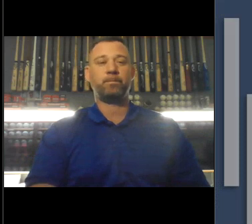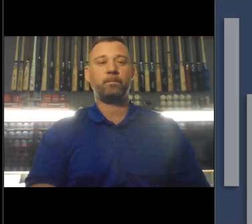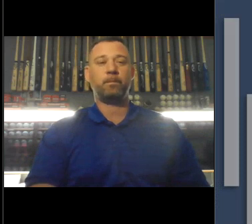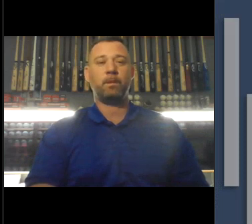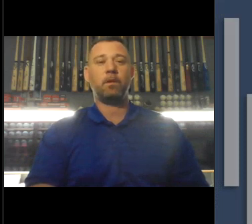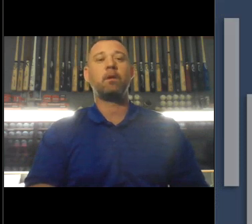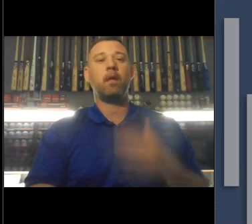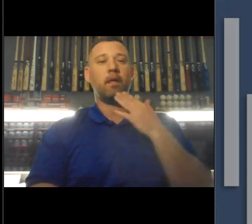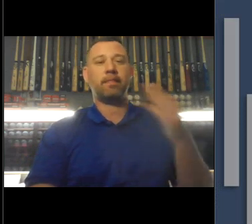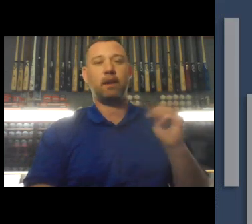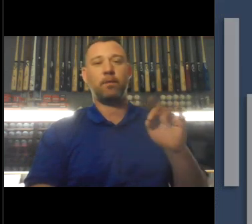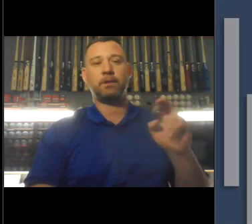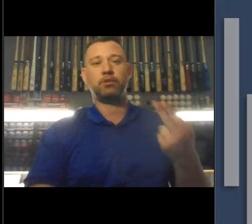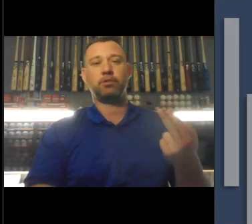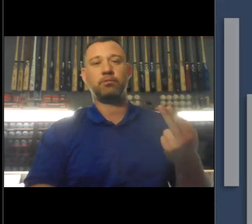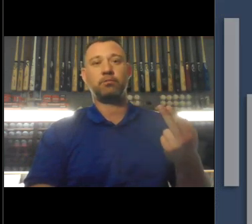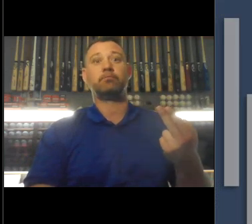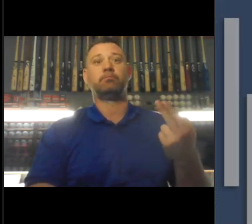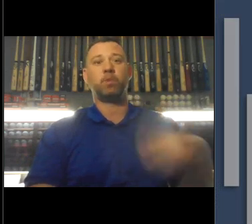Thank you, Mitch. Whew.